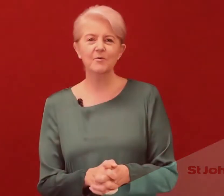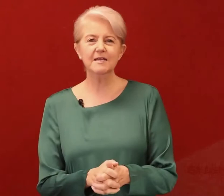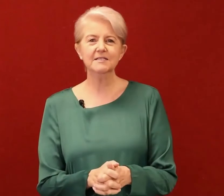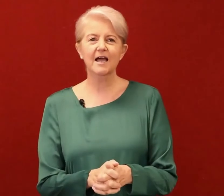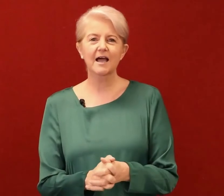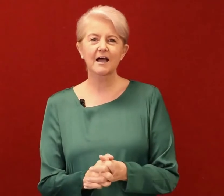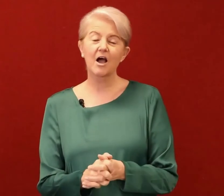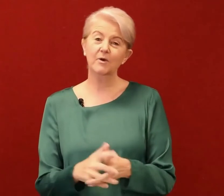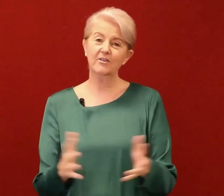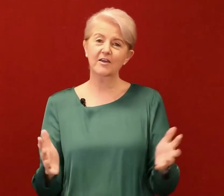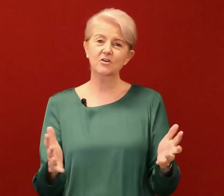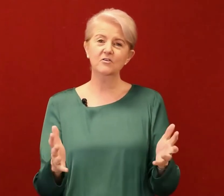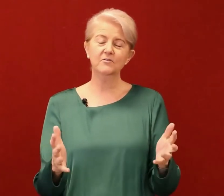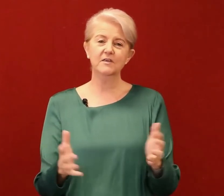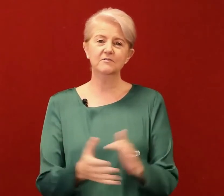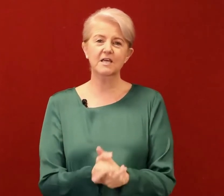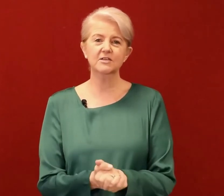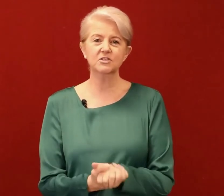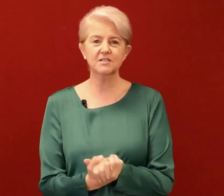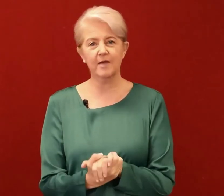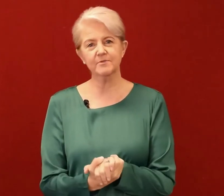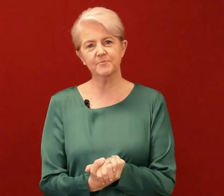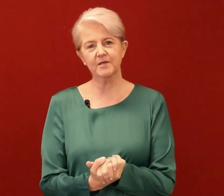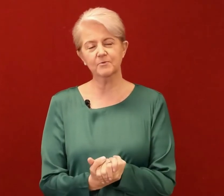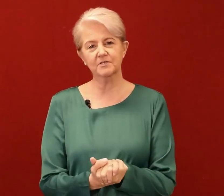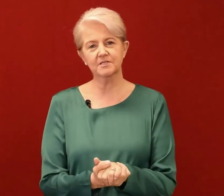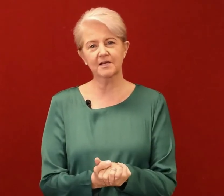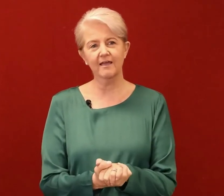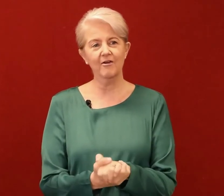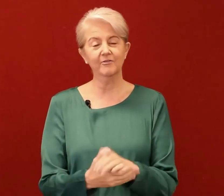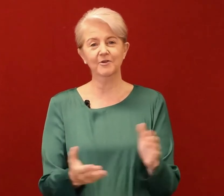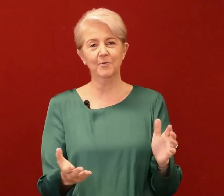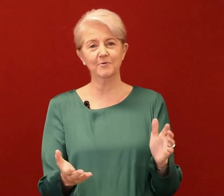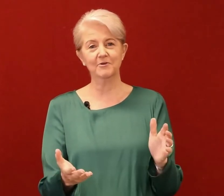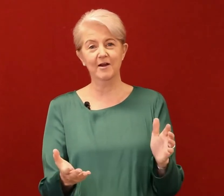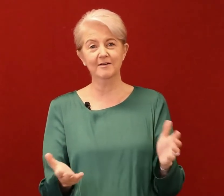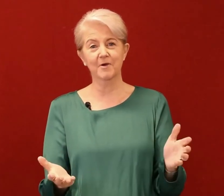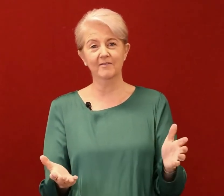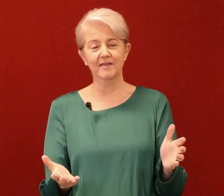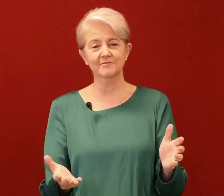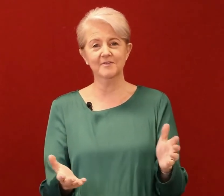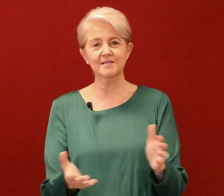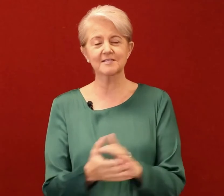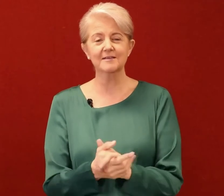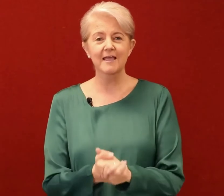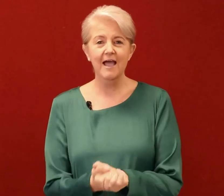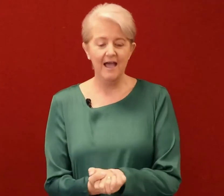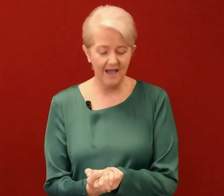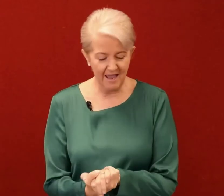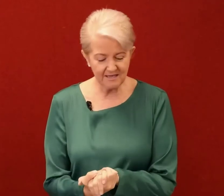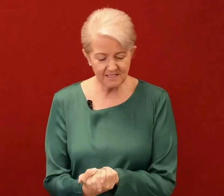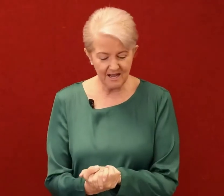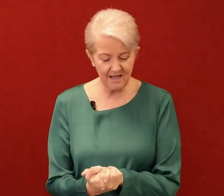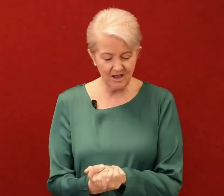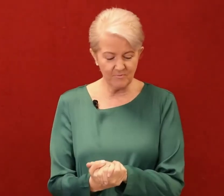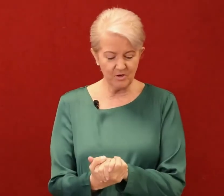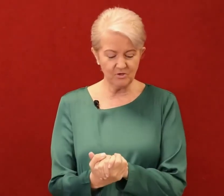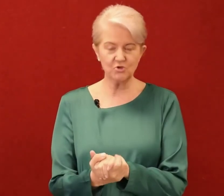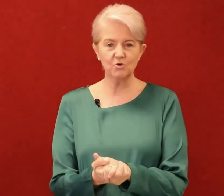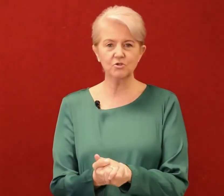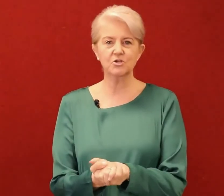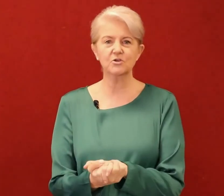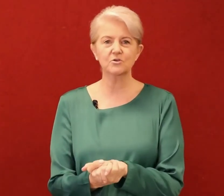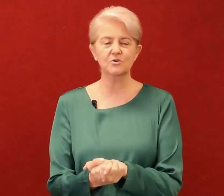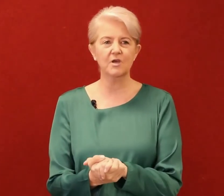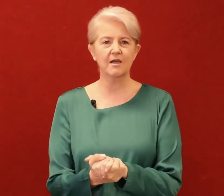Hi everyone, I want to thank you for the invitation to come and speak with you today. Hopefully you won't regret it by the end of this. And today I'm going